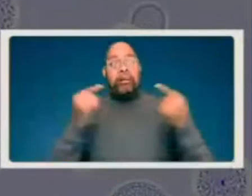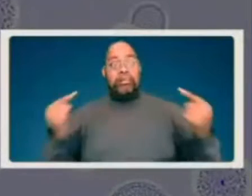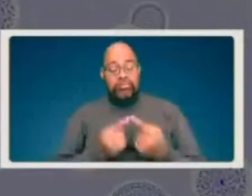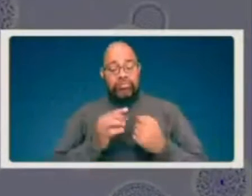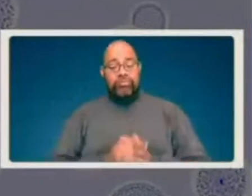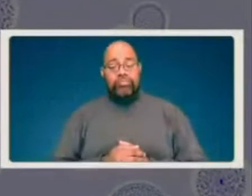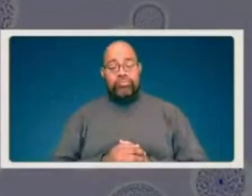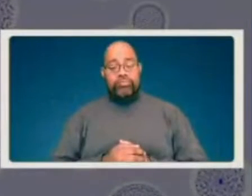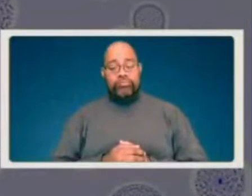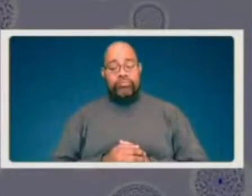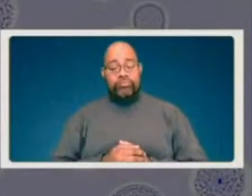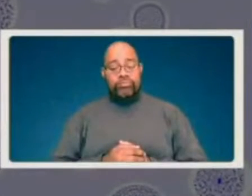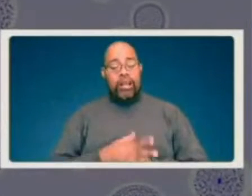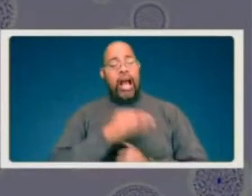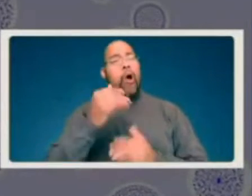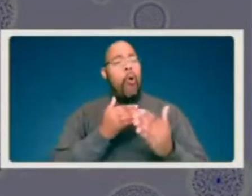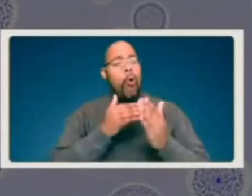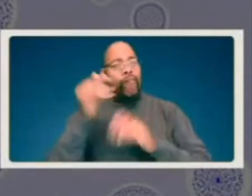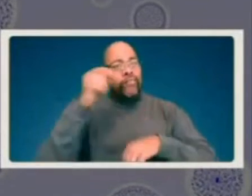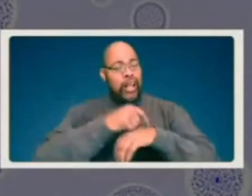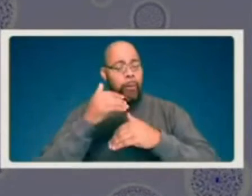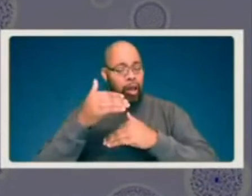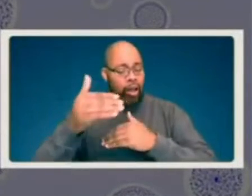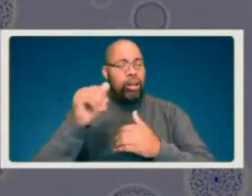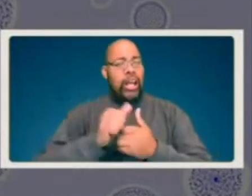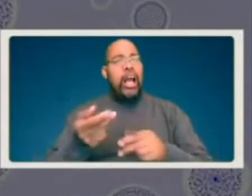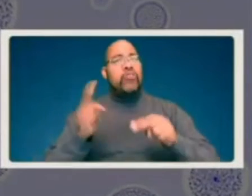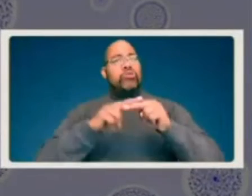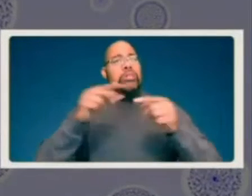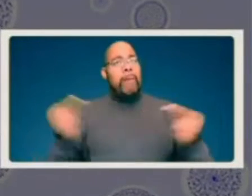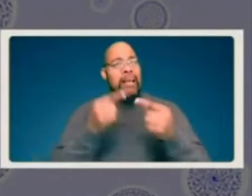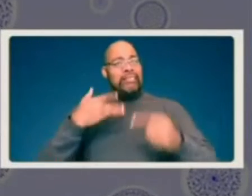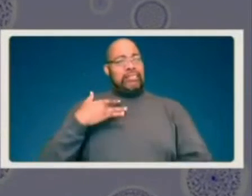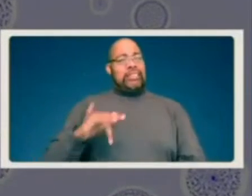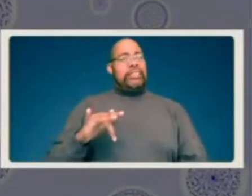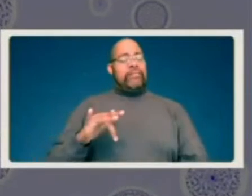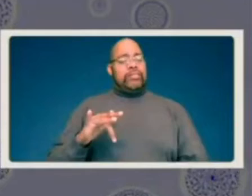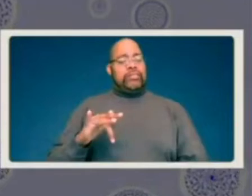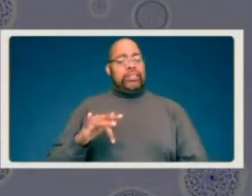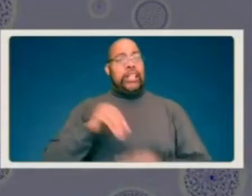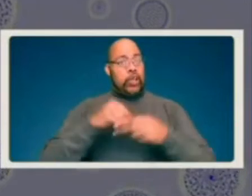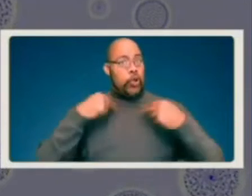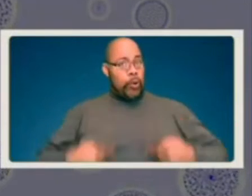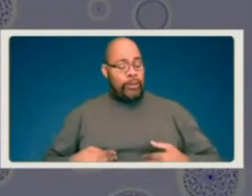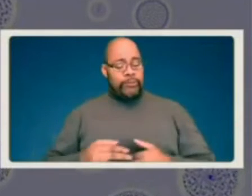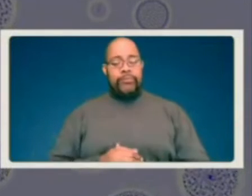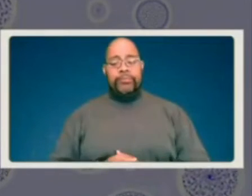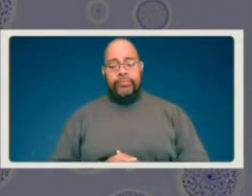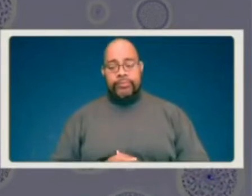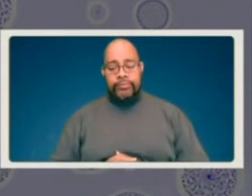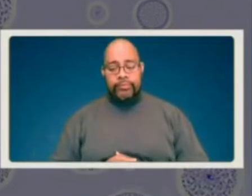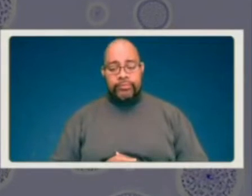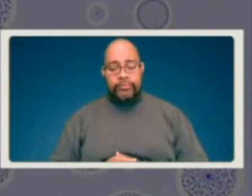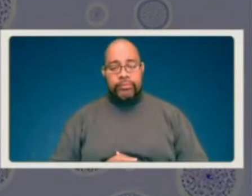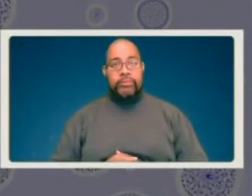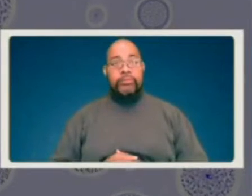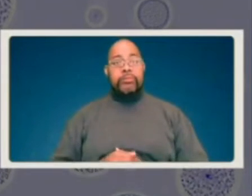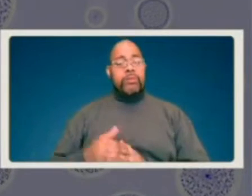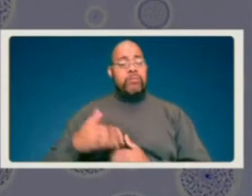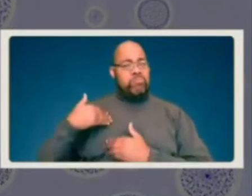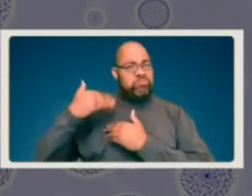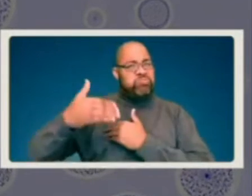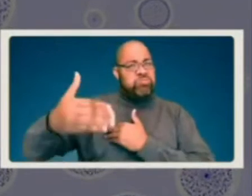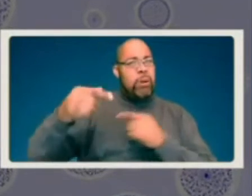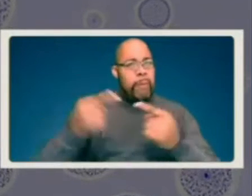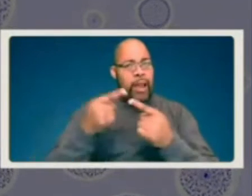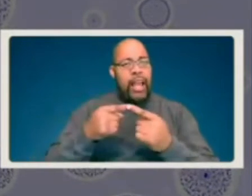of pain and, over time, increase pain sensitivity in humans.